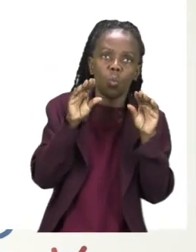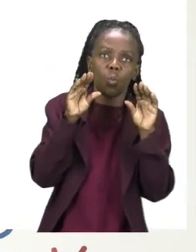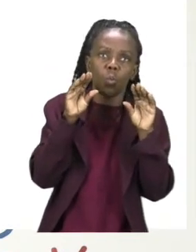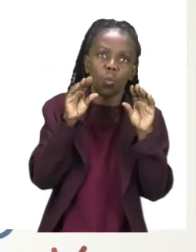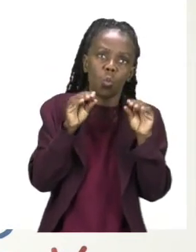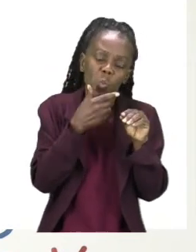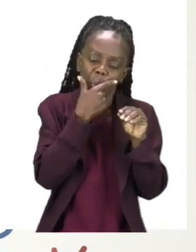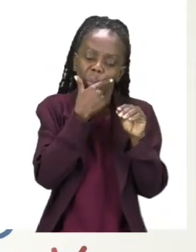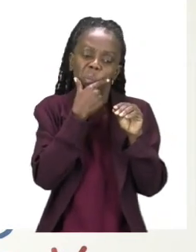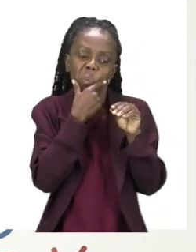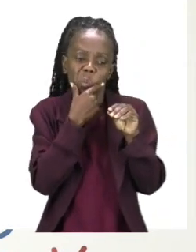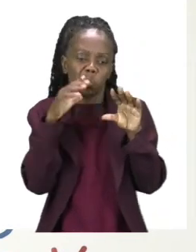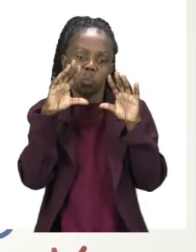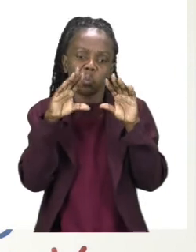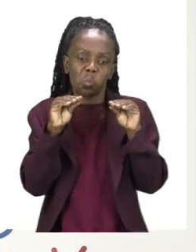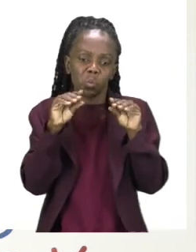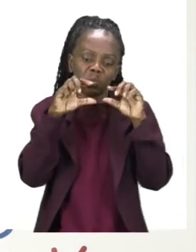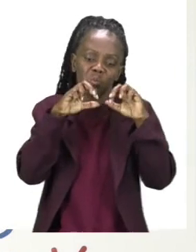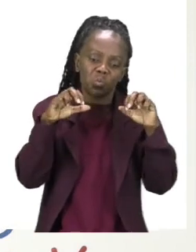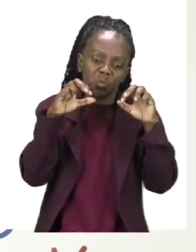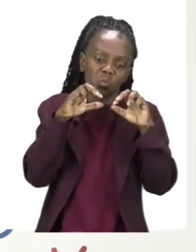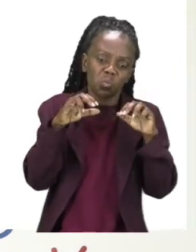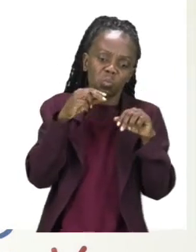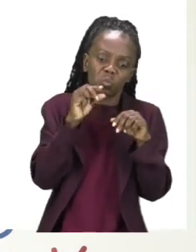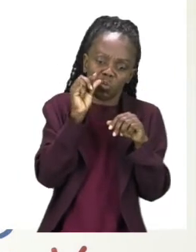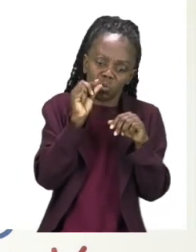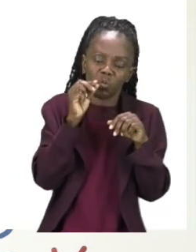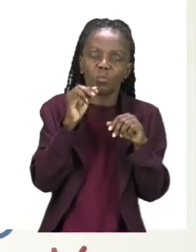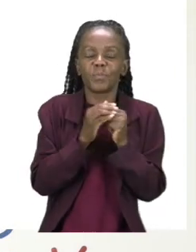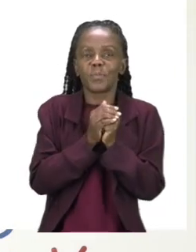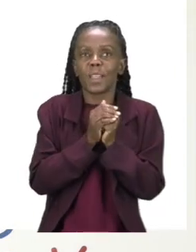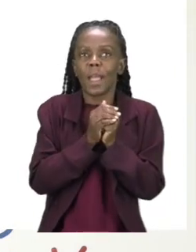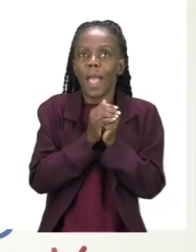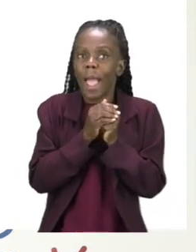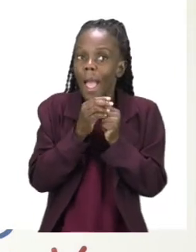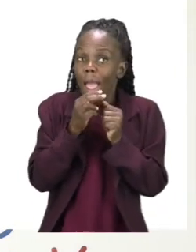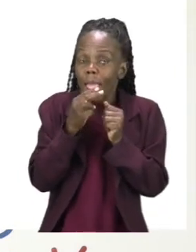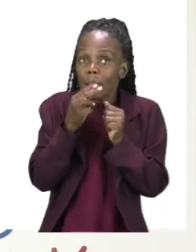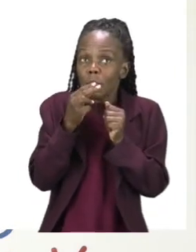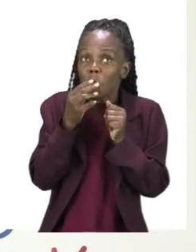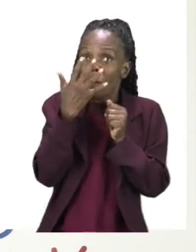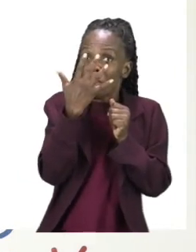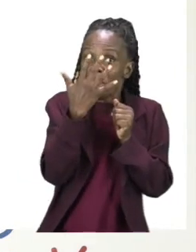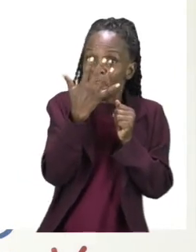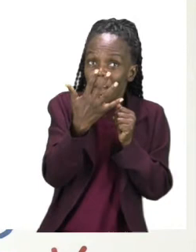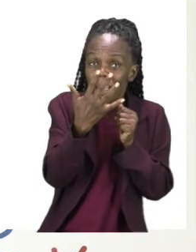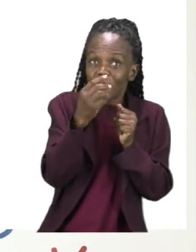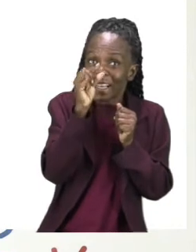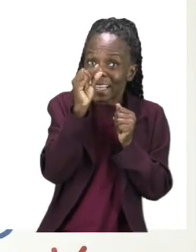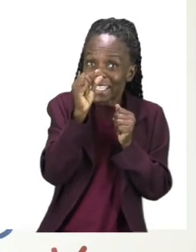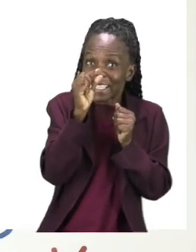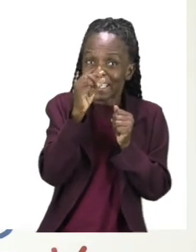quack, quack, quack. And 5 little ducks came